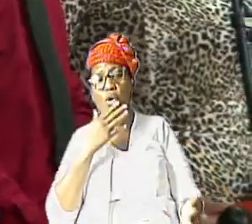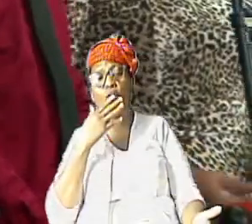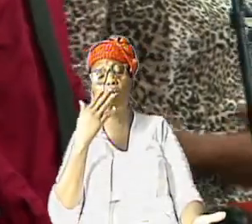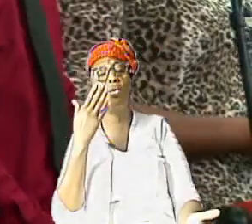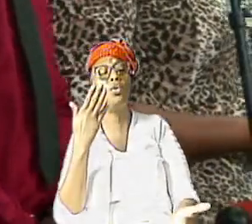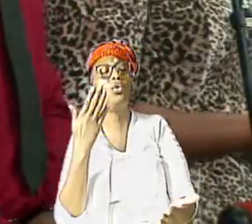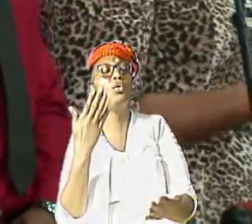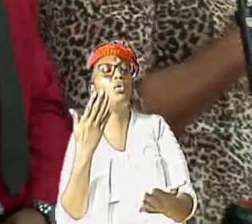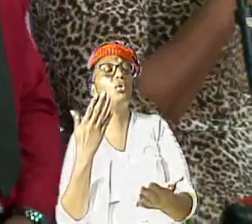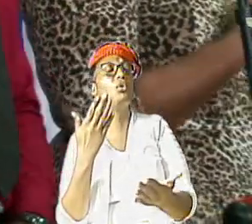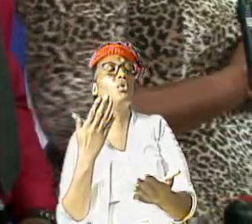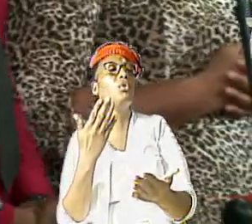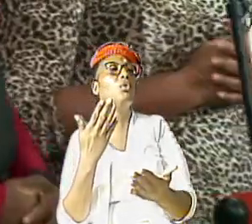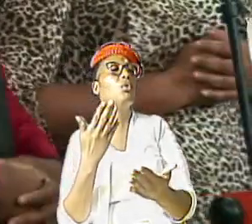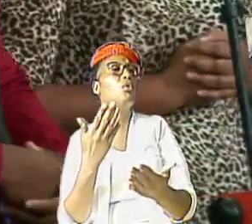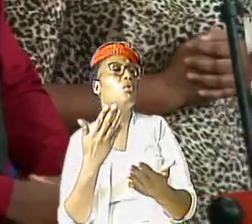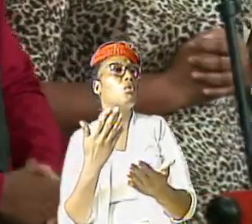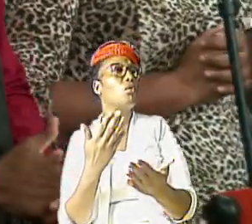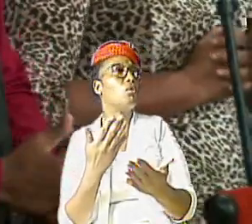So good,